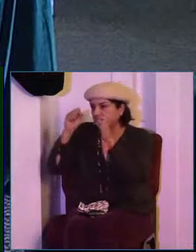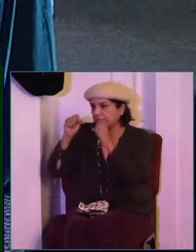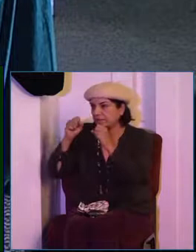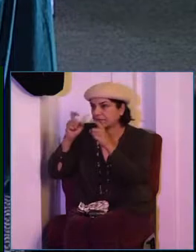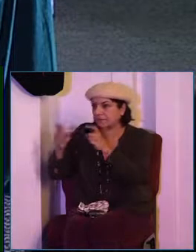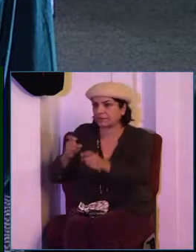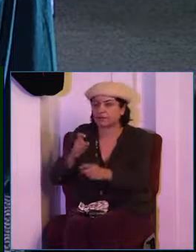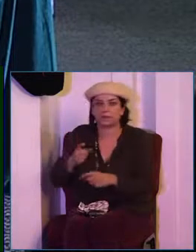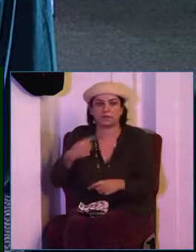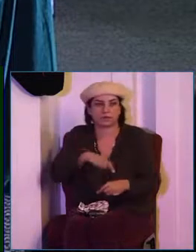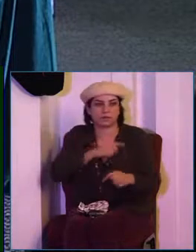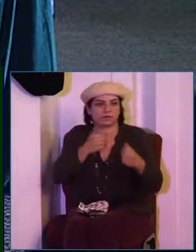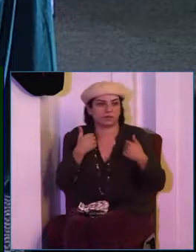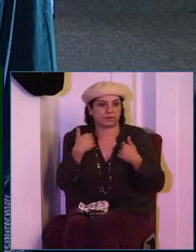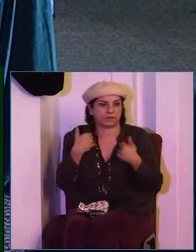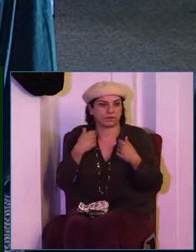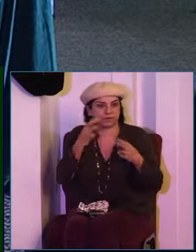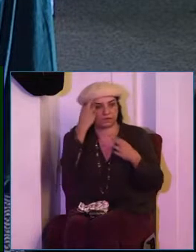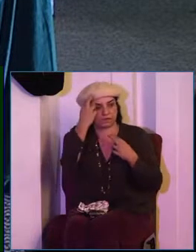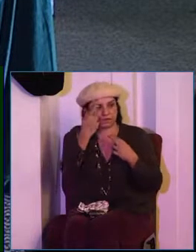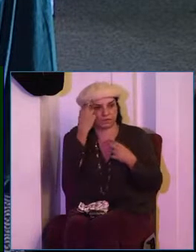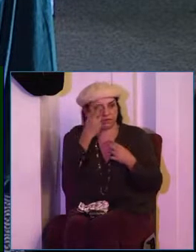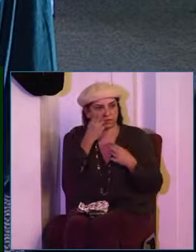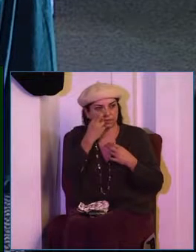have a reason.